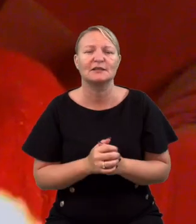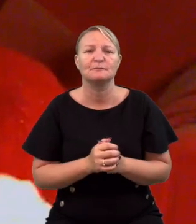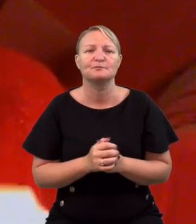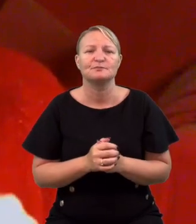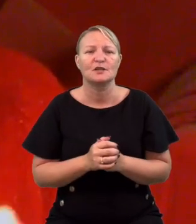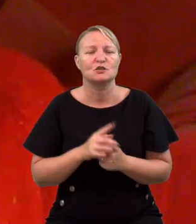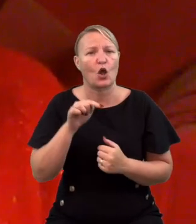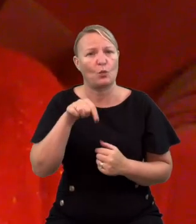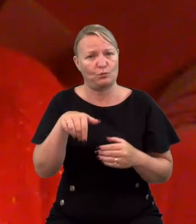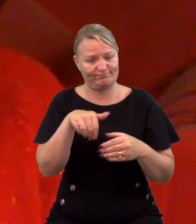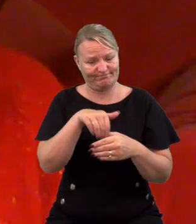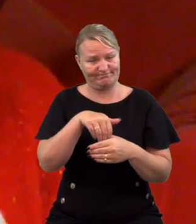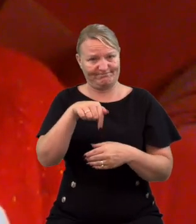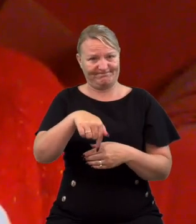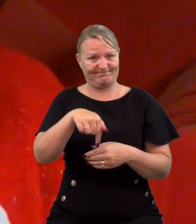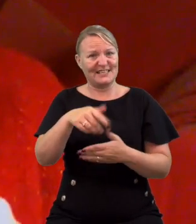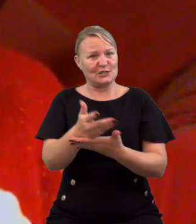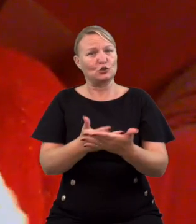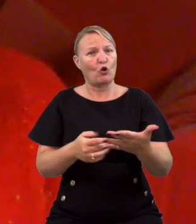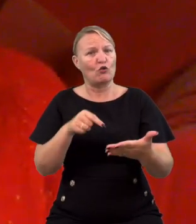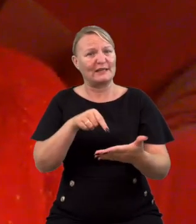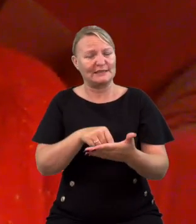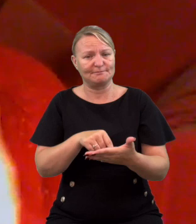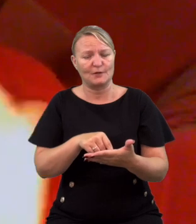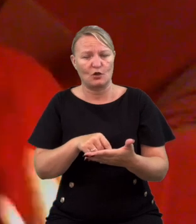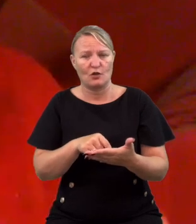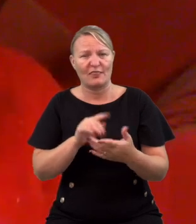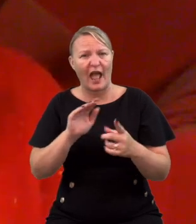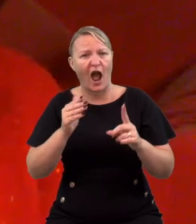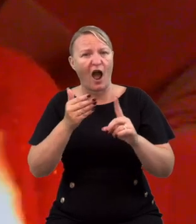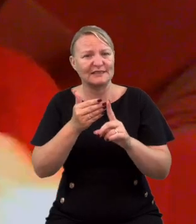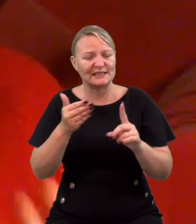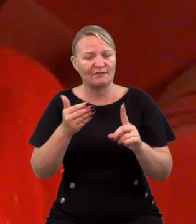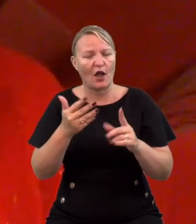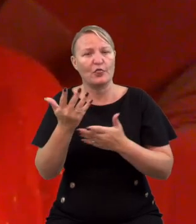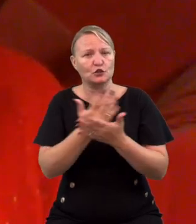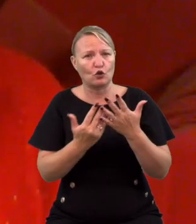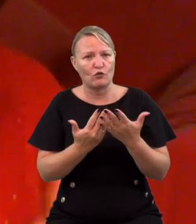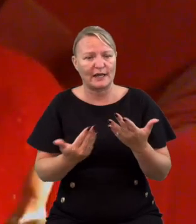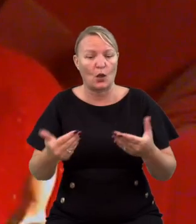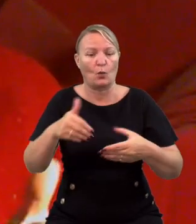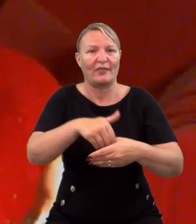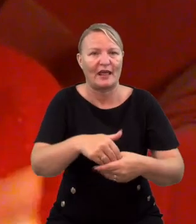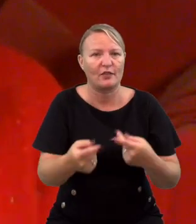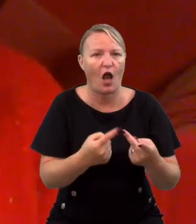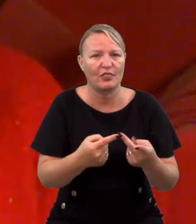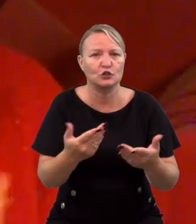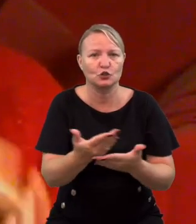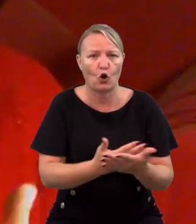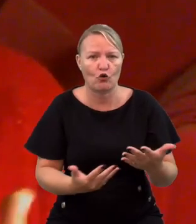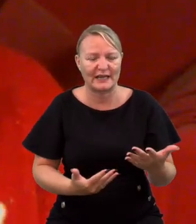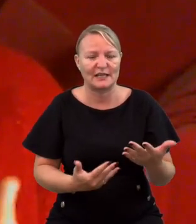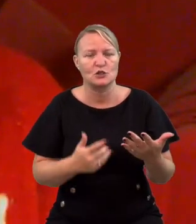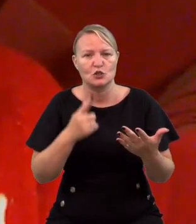And within this story, they identify the story within the story. So they're telling us